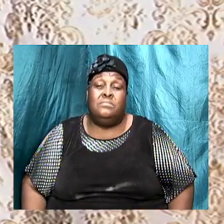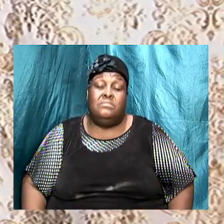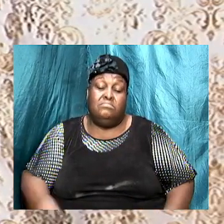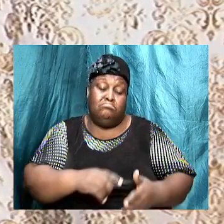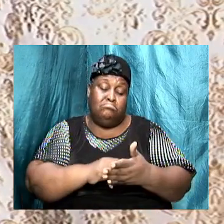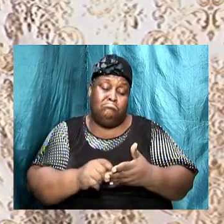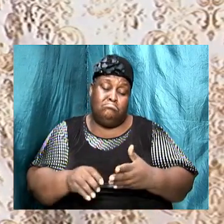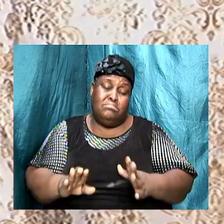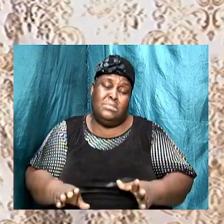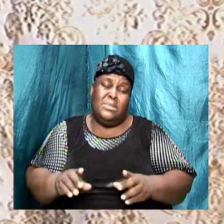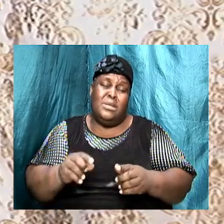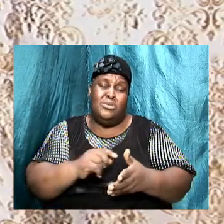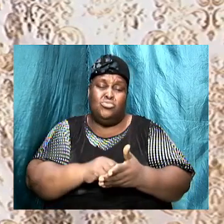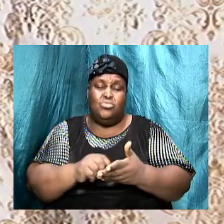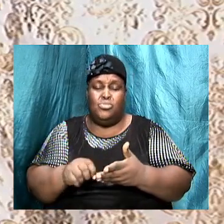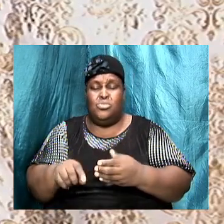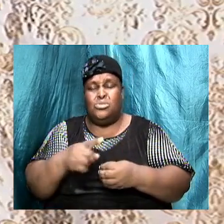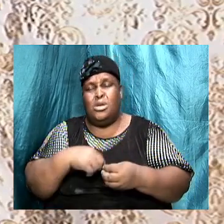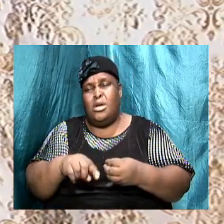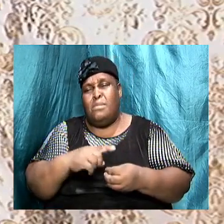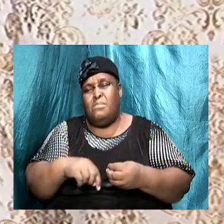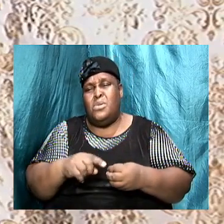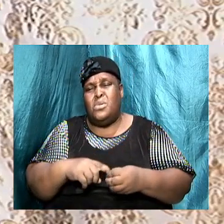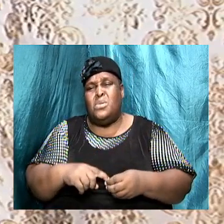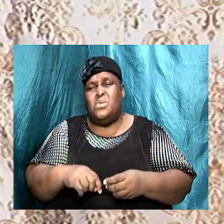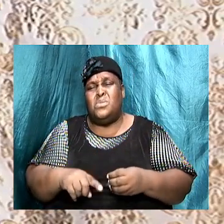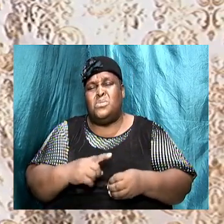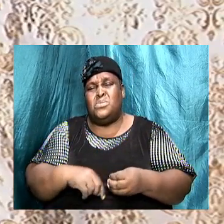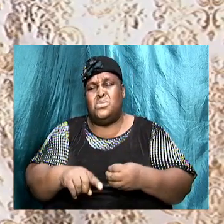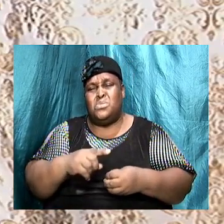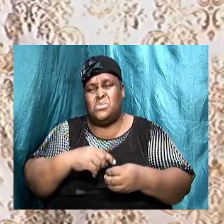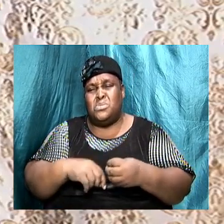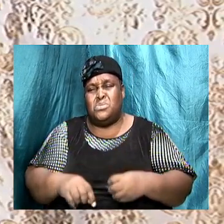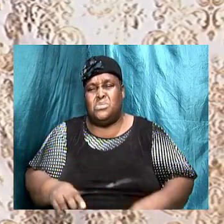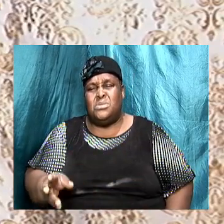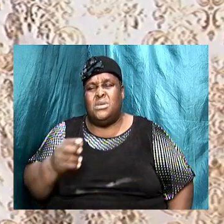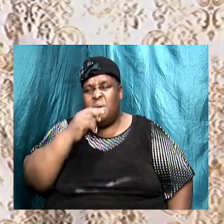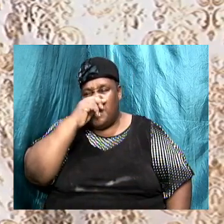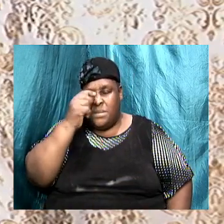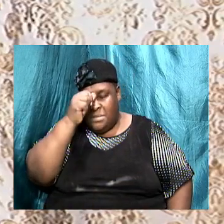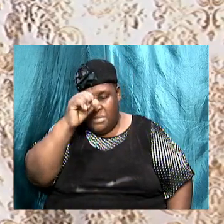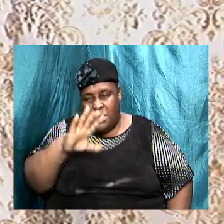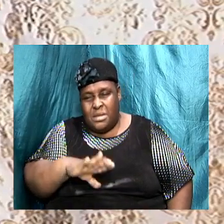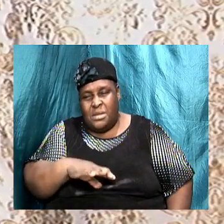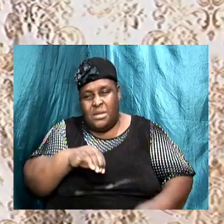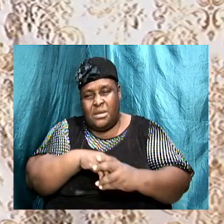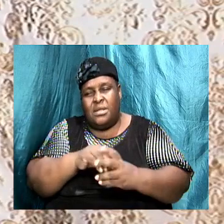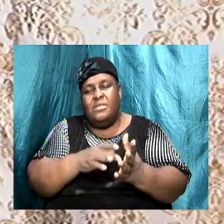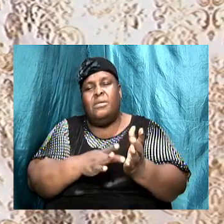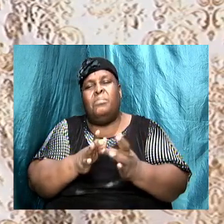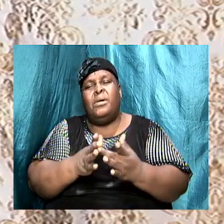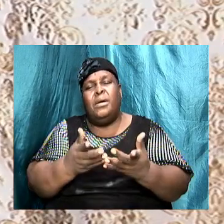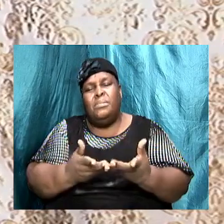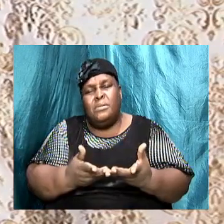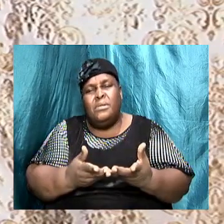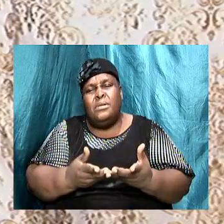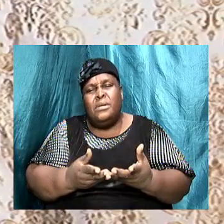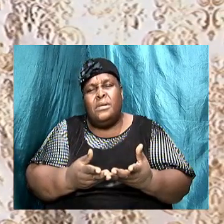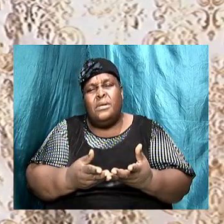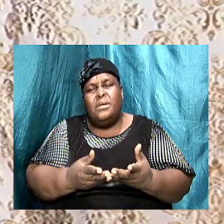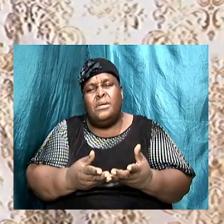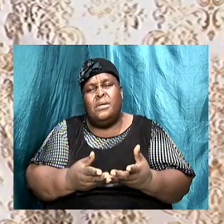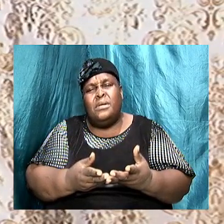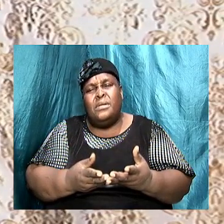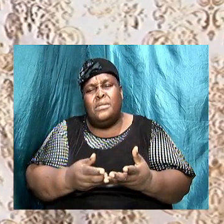wrote about these patriarchs, he mentions to us that these patriarchs were